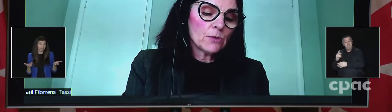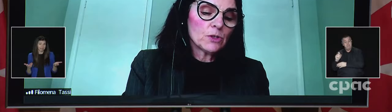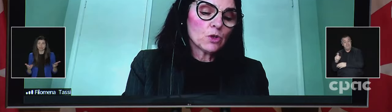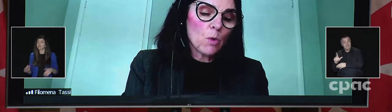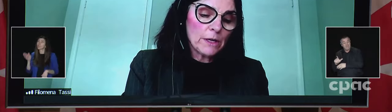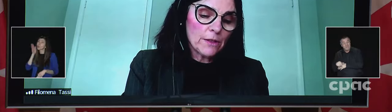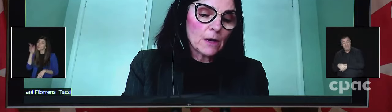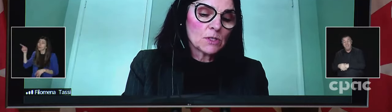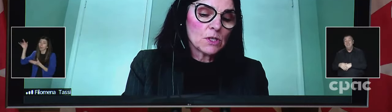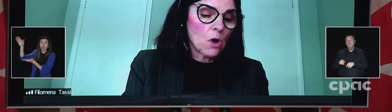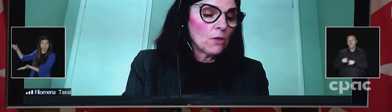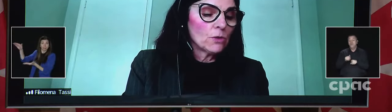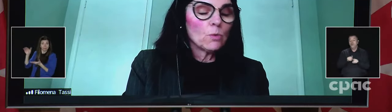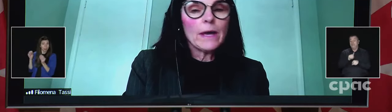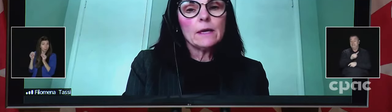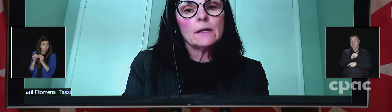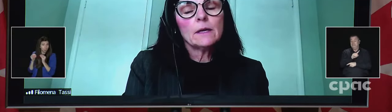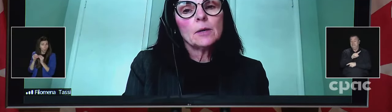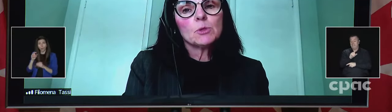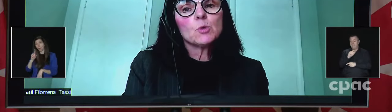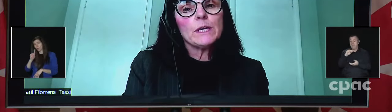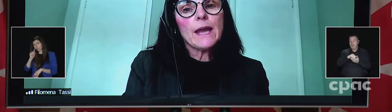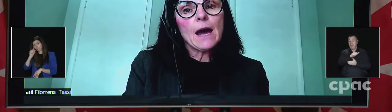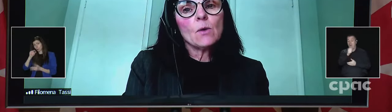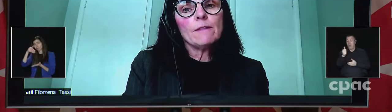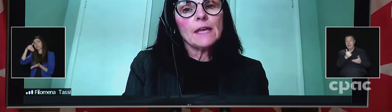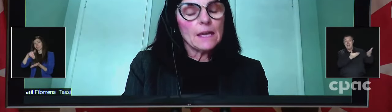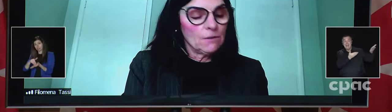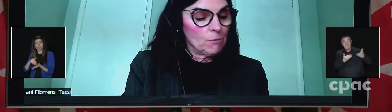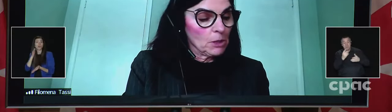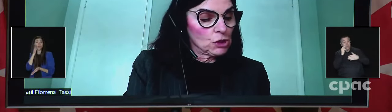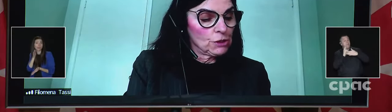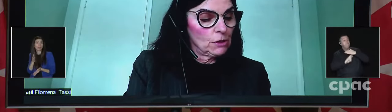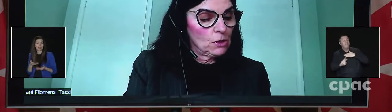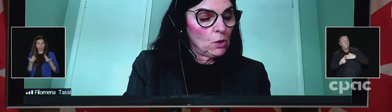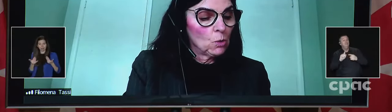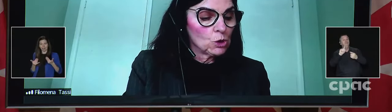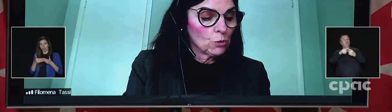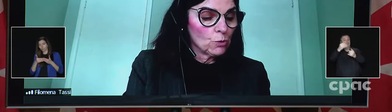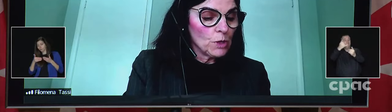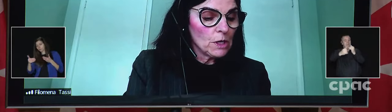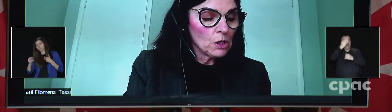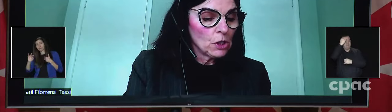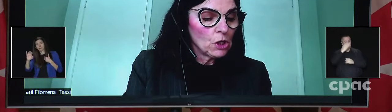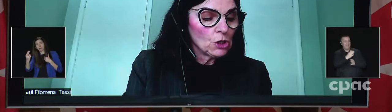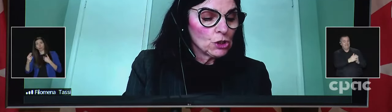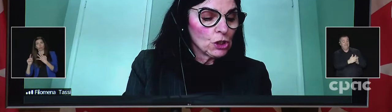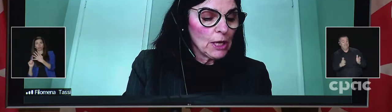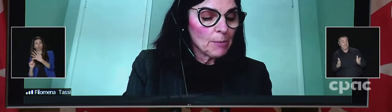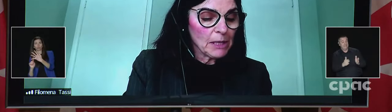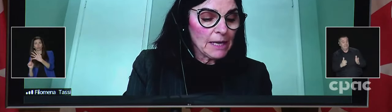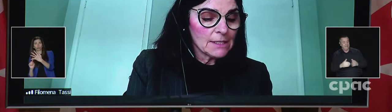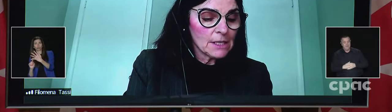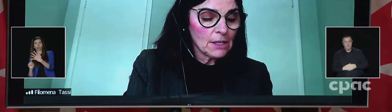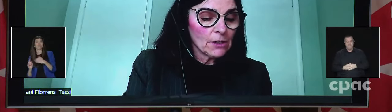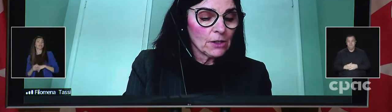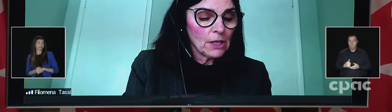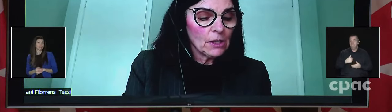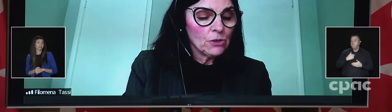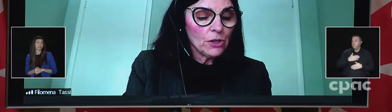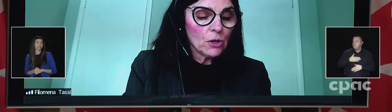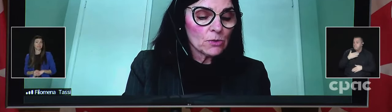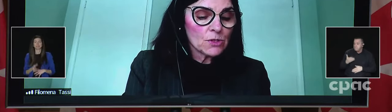another 120,000 on their way between now and the end of March. Aujourd'hui, j'ai le